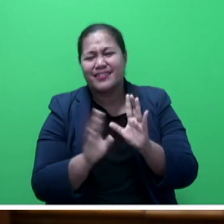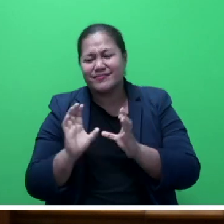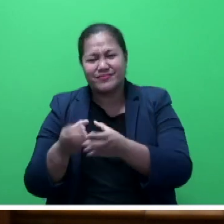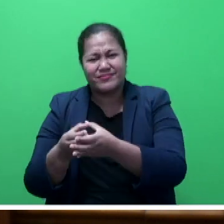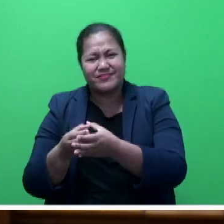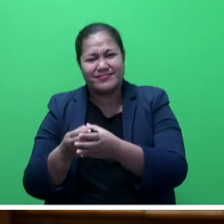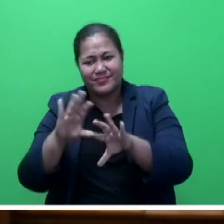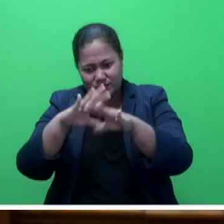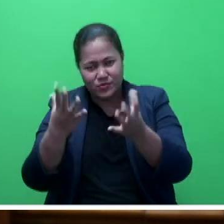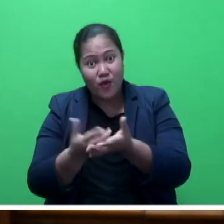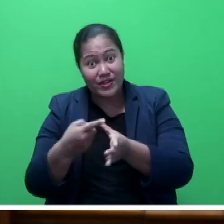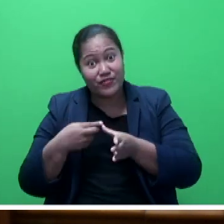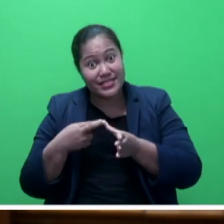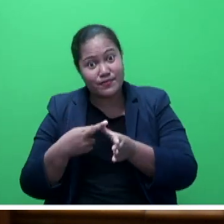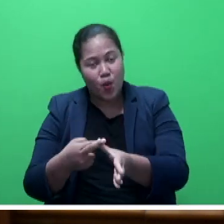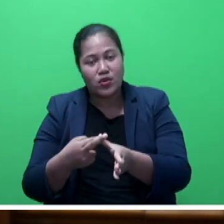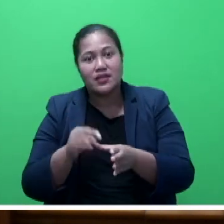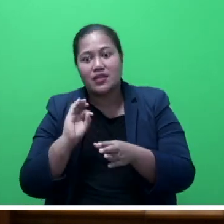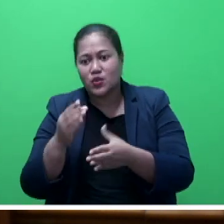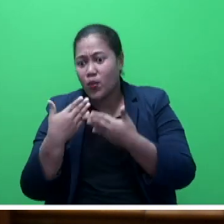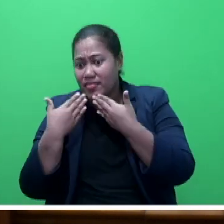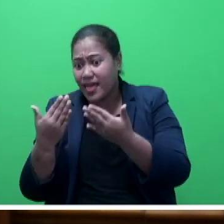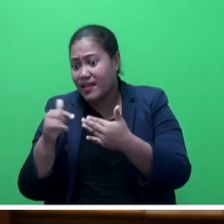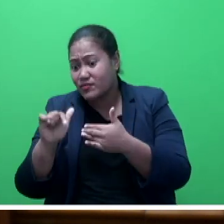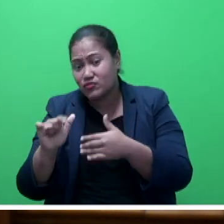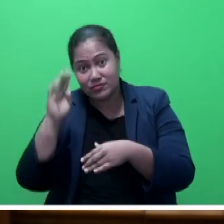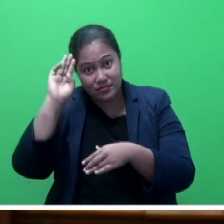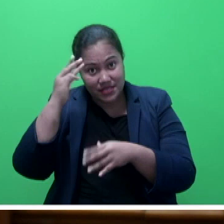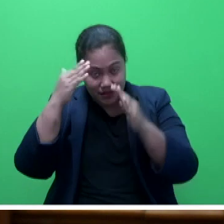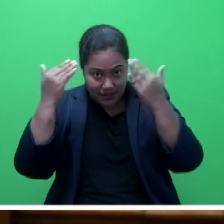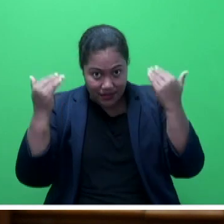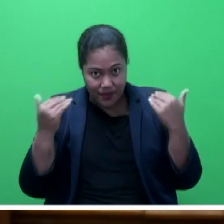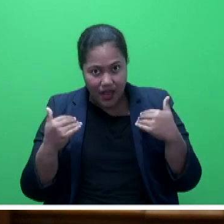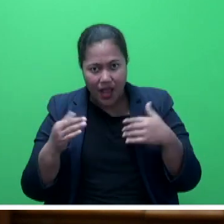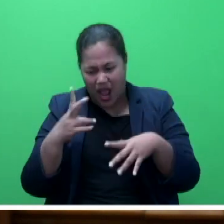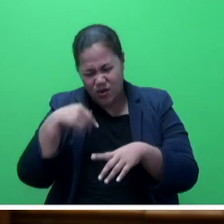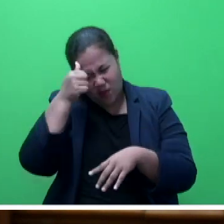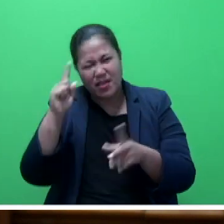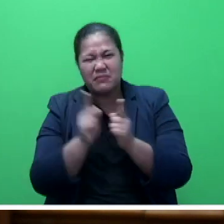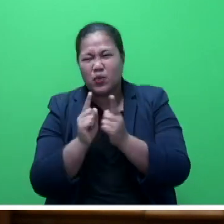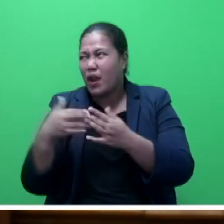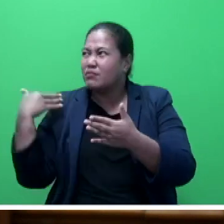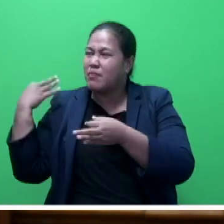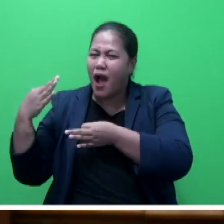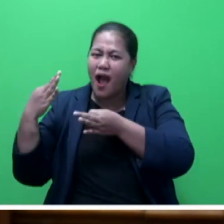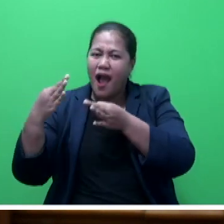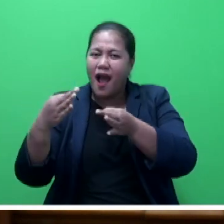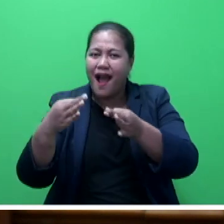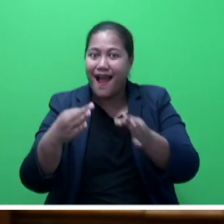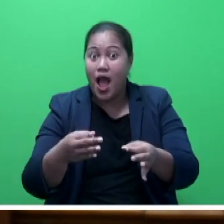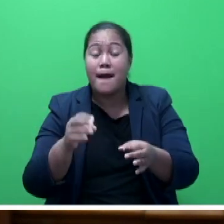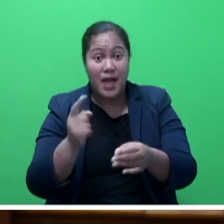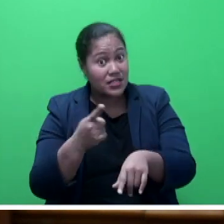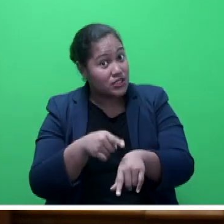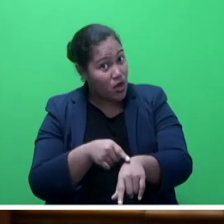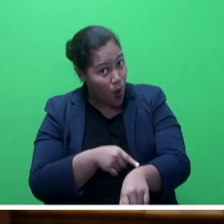response. Frankly, Mr. Speaker, I felt that meeting was long overdue. But slowly and surely,